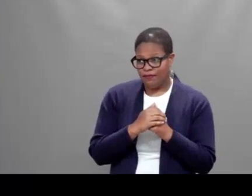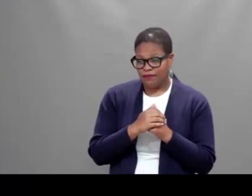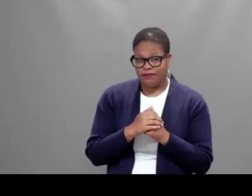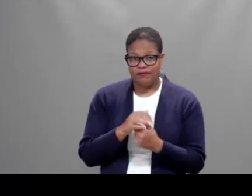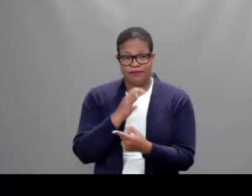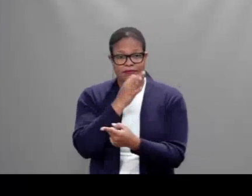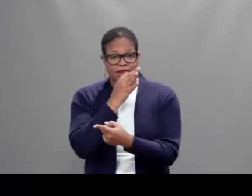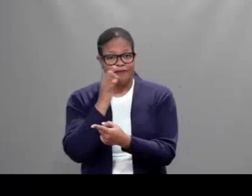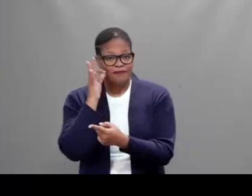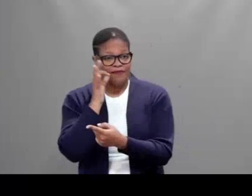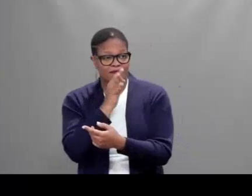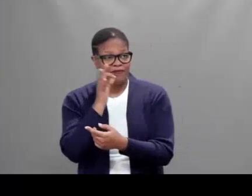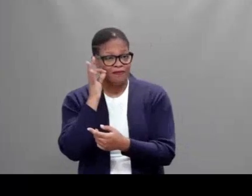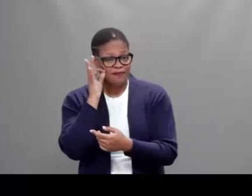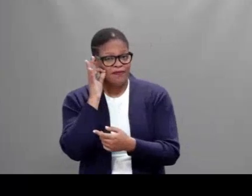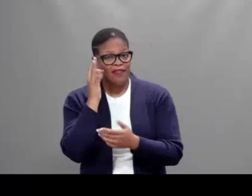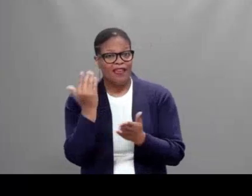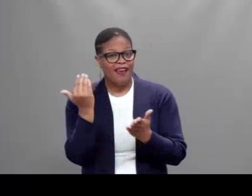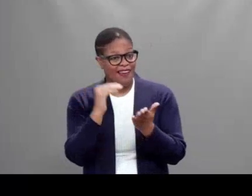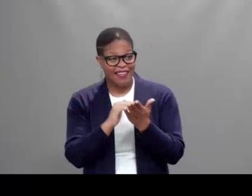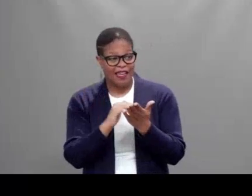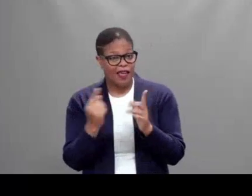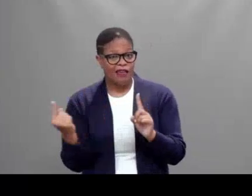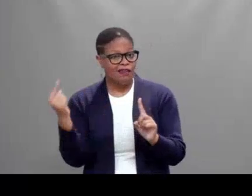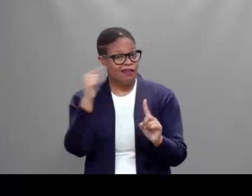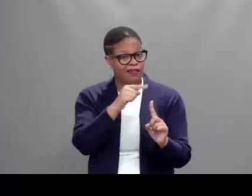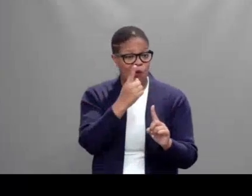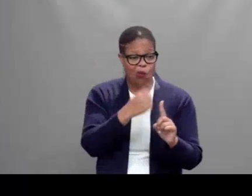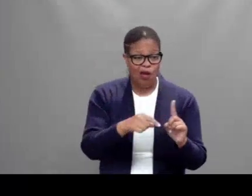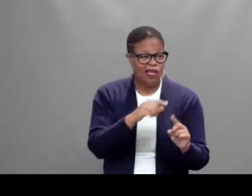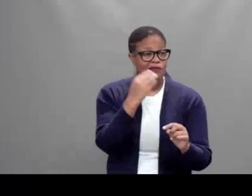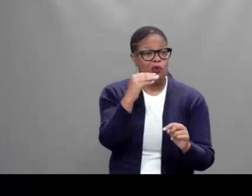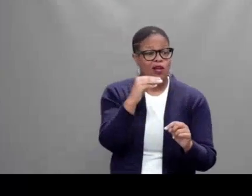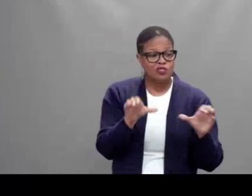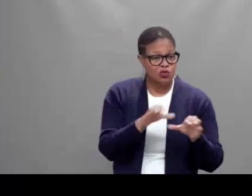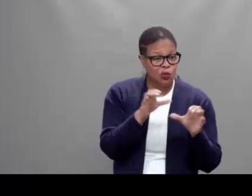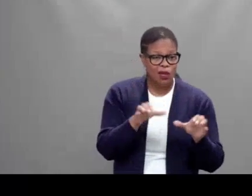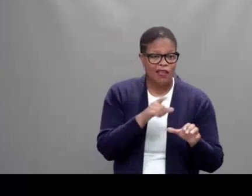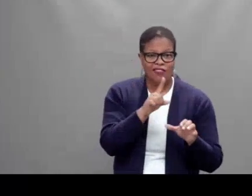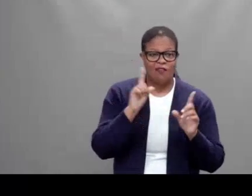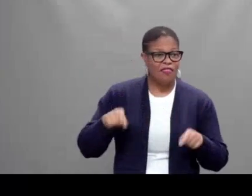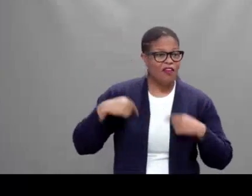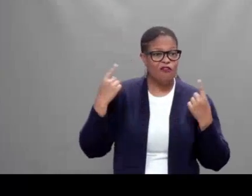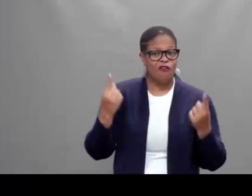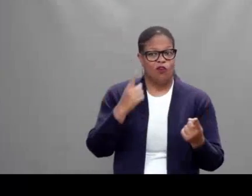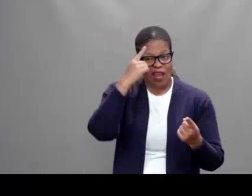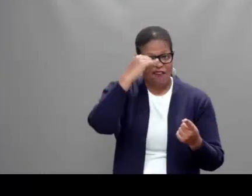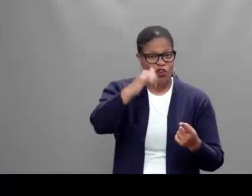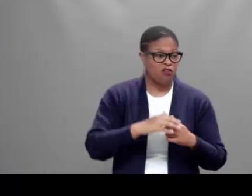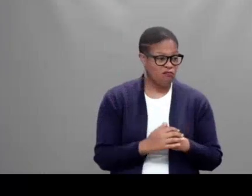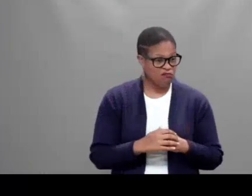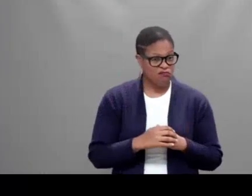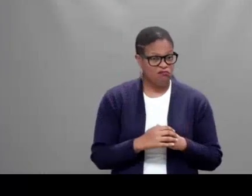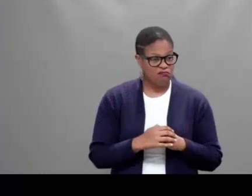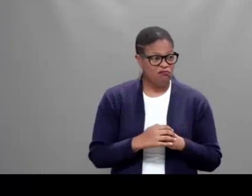Well, here again, we can go back to what Morganton's doing. It's not setting a precedent. They've been there forever.